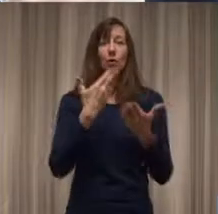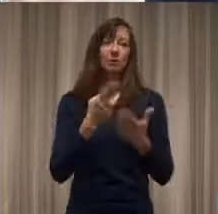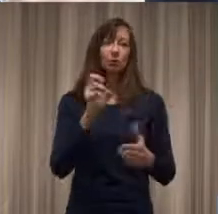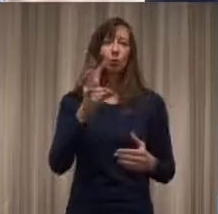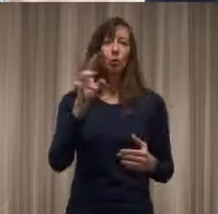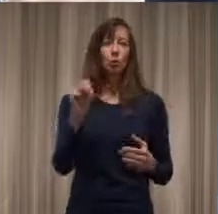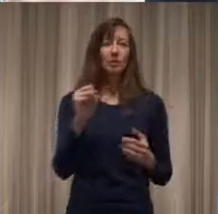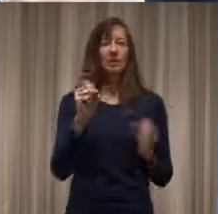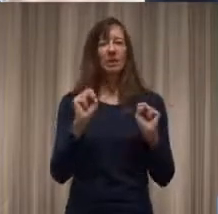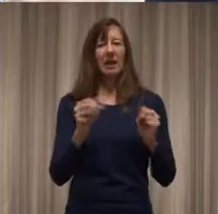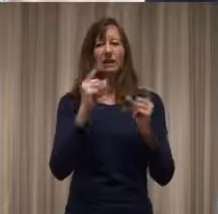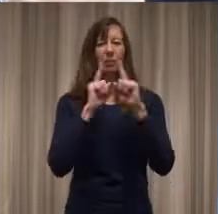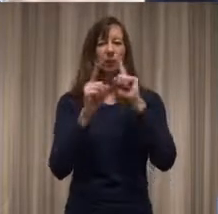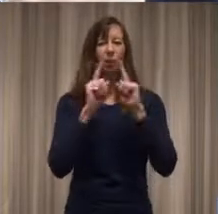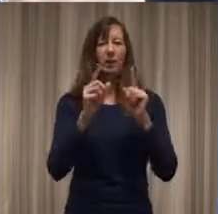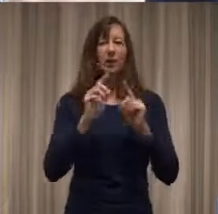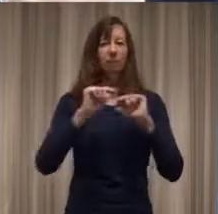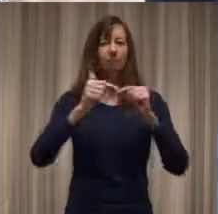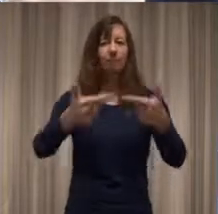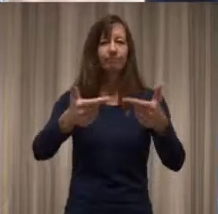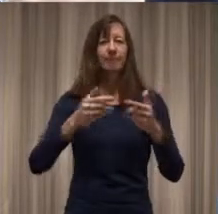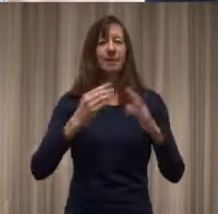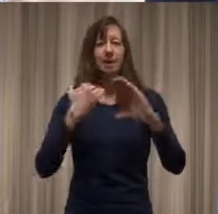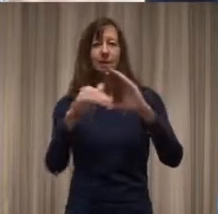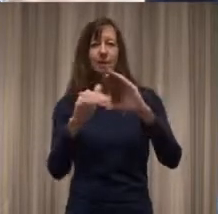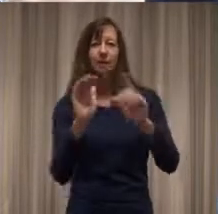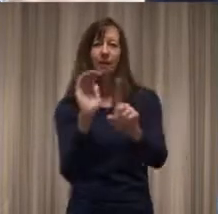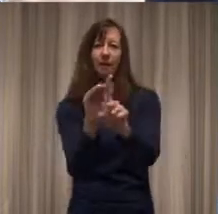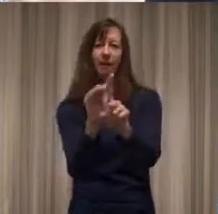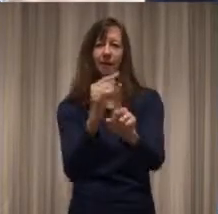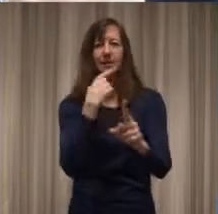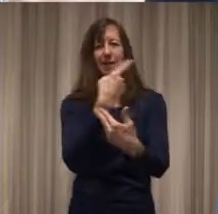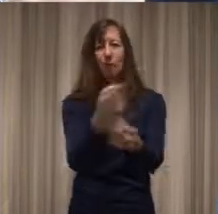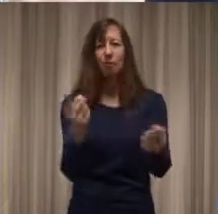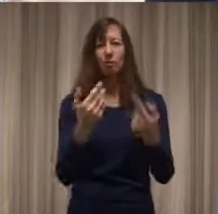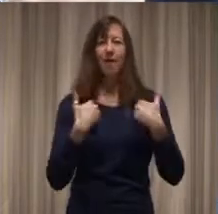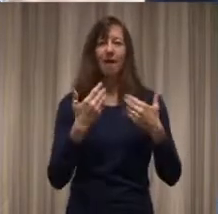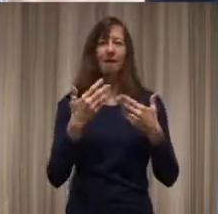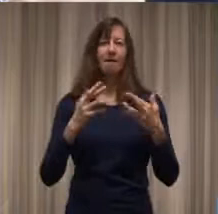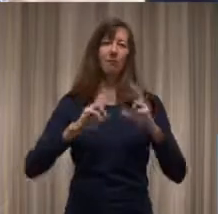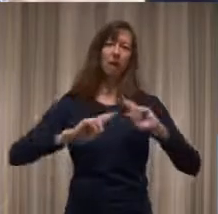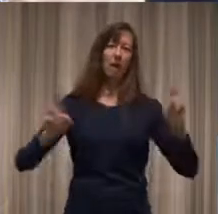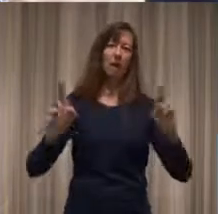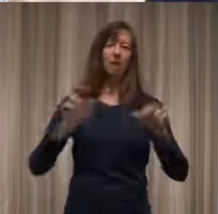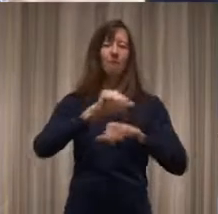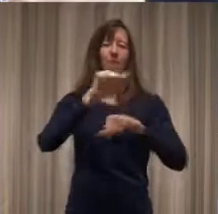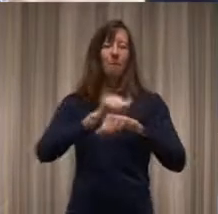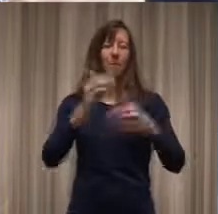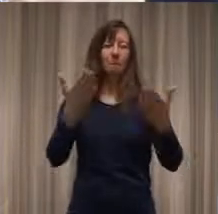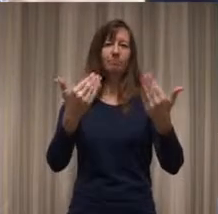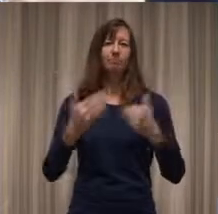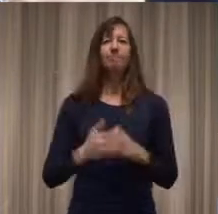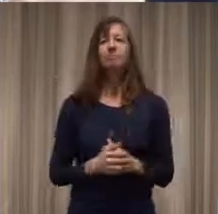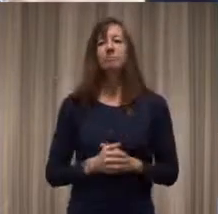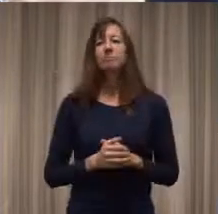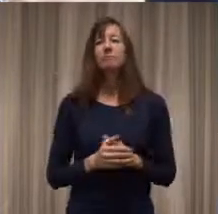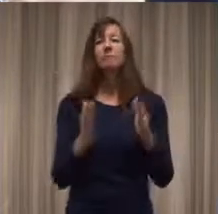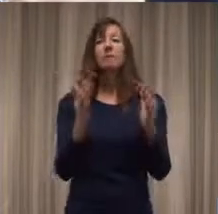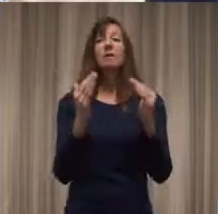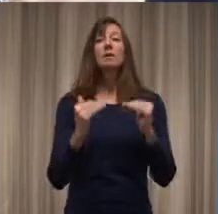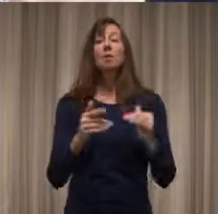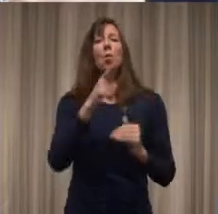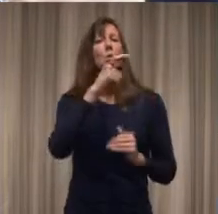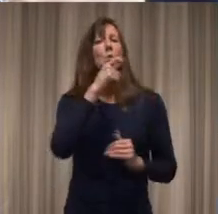As a reminder, once again, I want to go through the 2 categories of folks that are eligible right now. These criteria